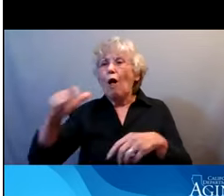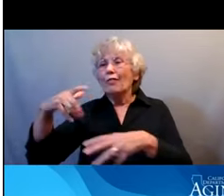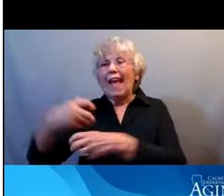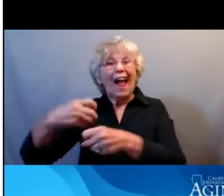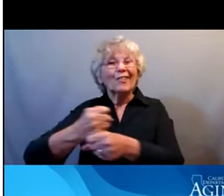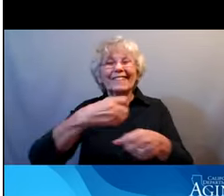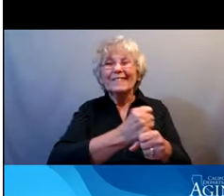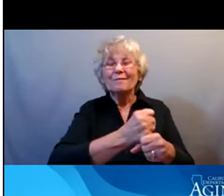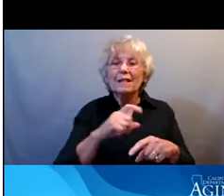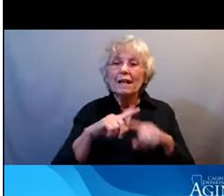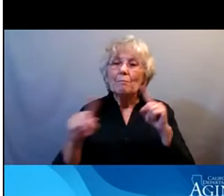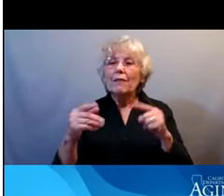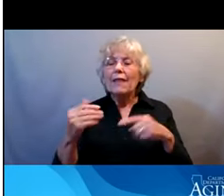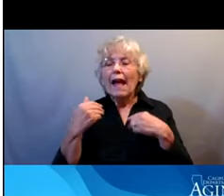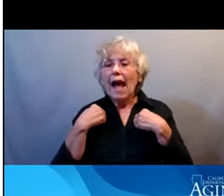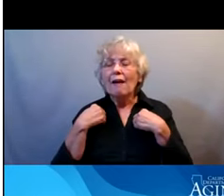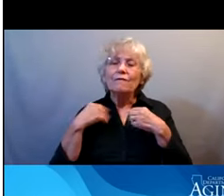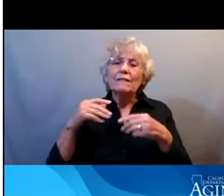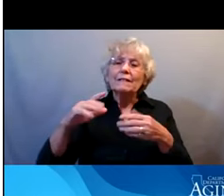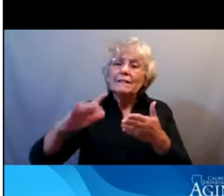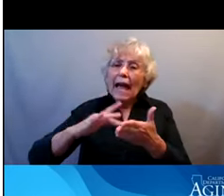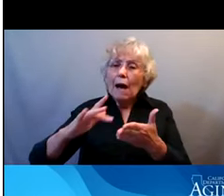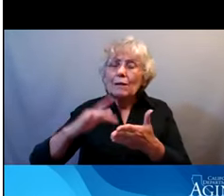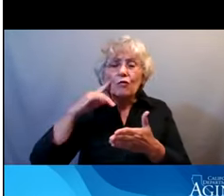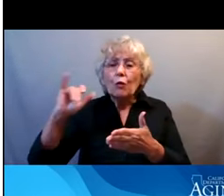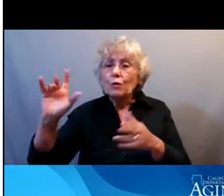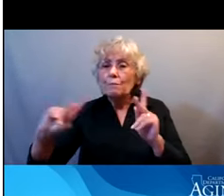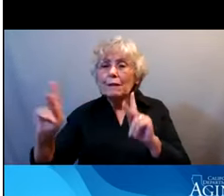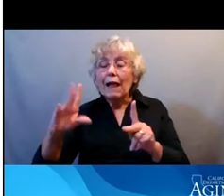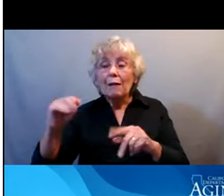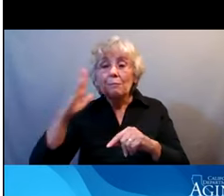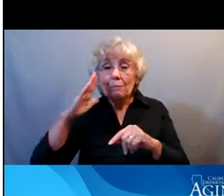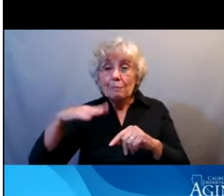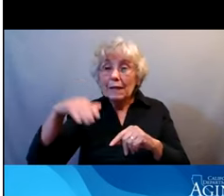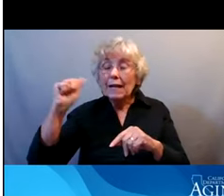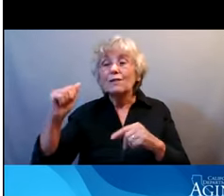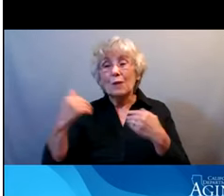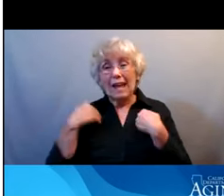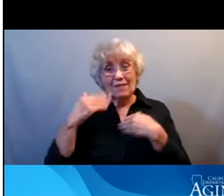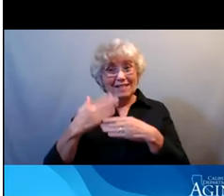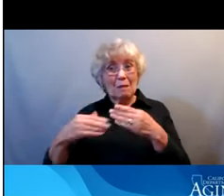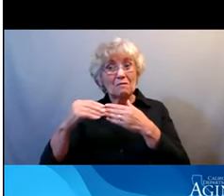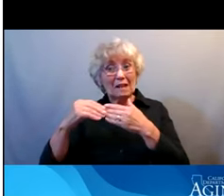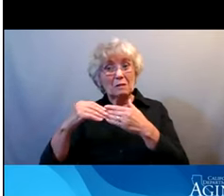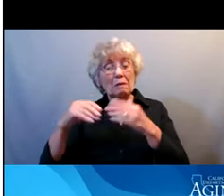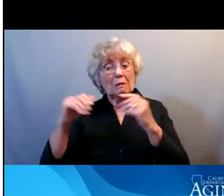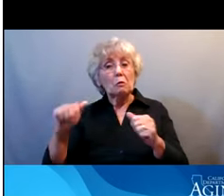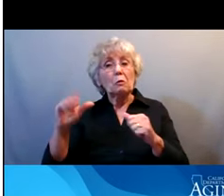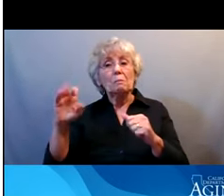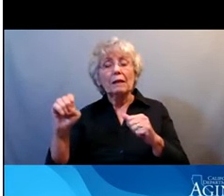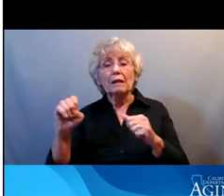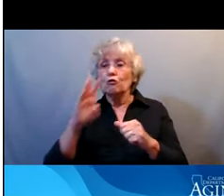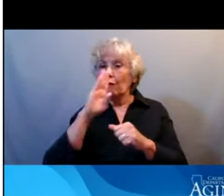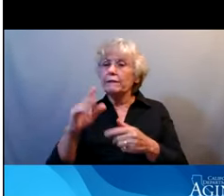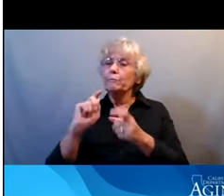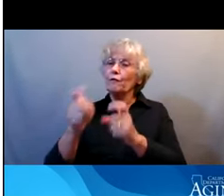health, tablets, and even, because it's some flexibility, it could be a direct to senior